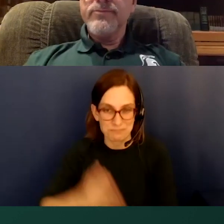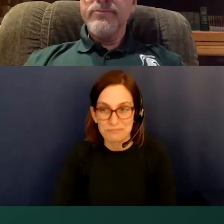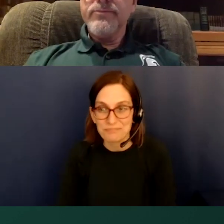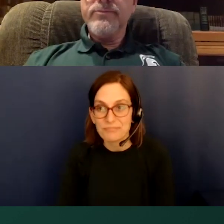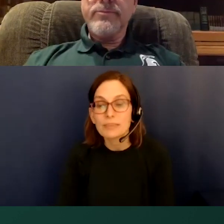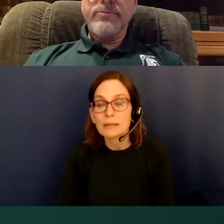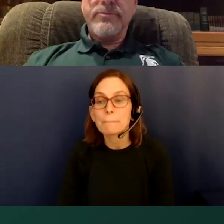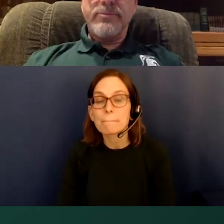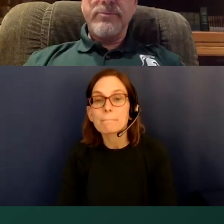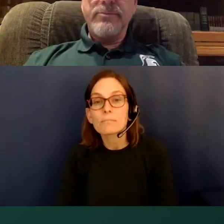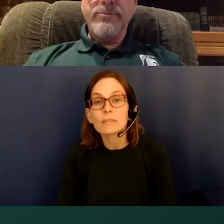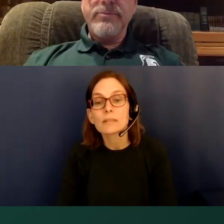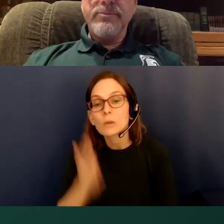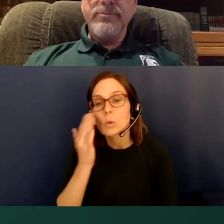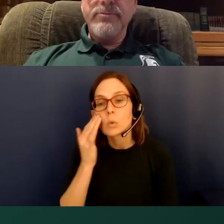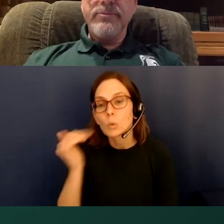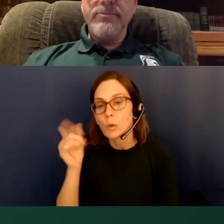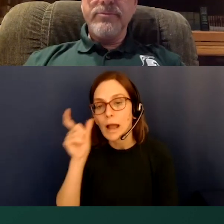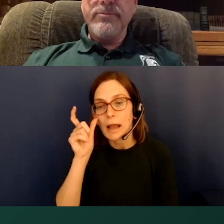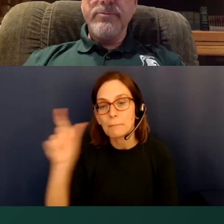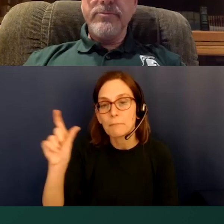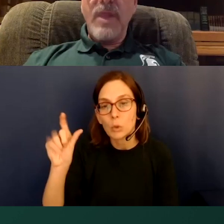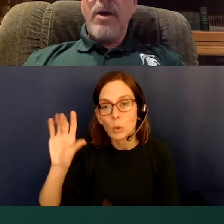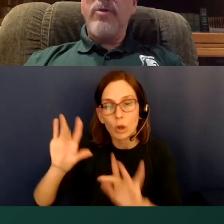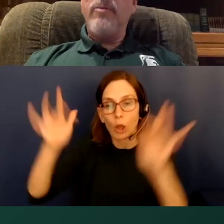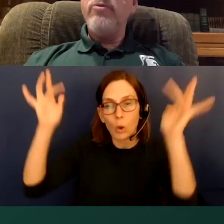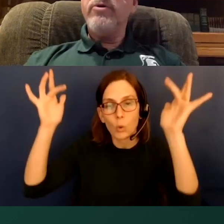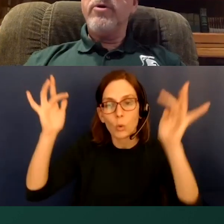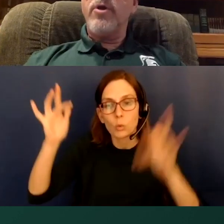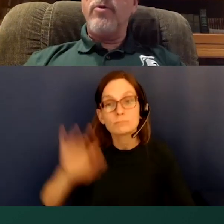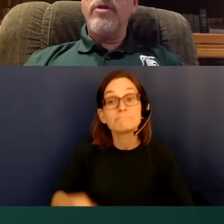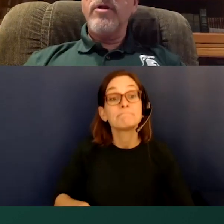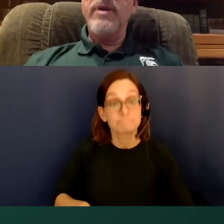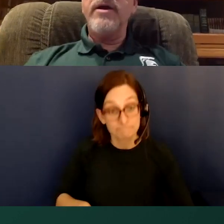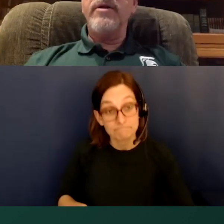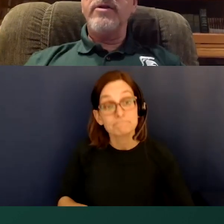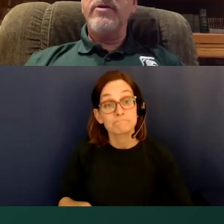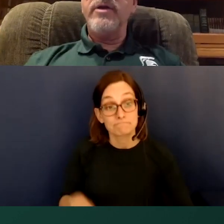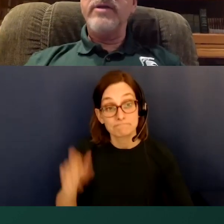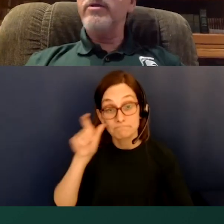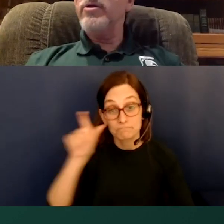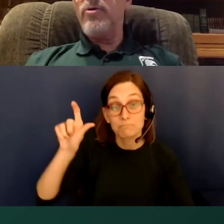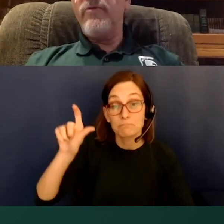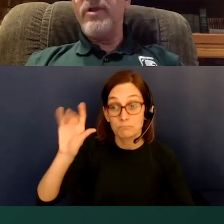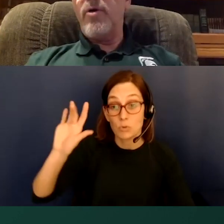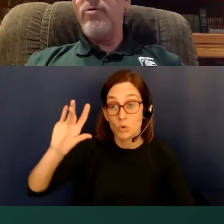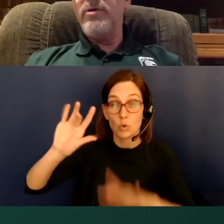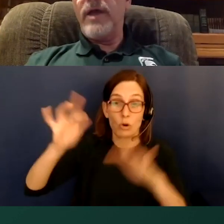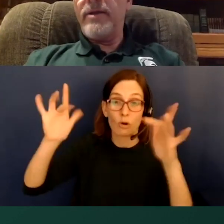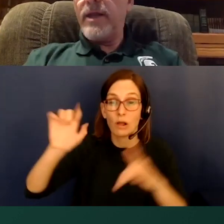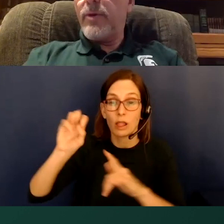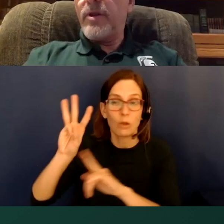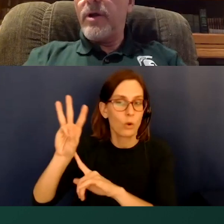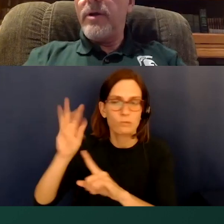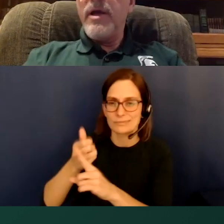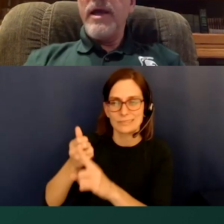Okay. Why does the moon glow? The moon glows because it doesn't glow of its own